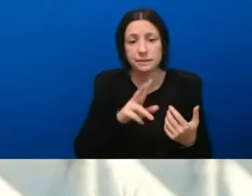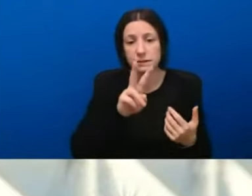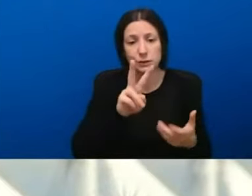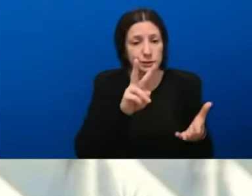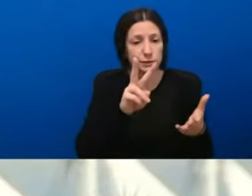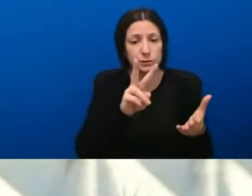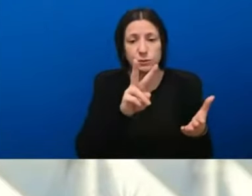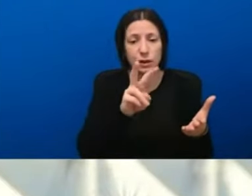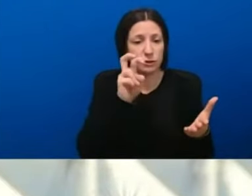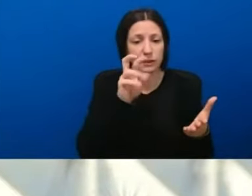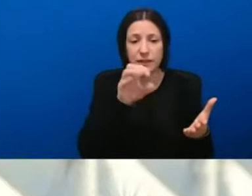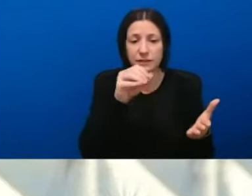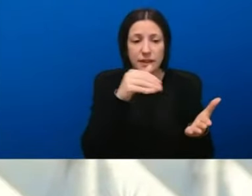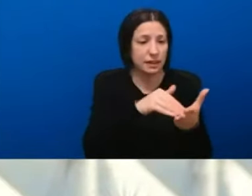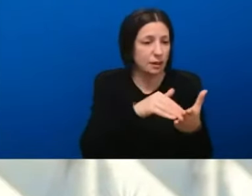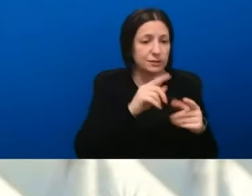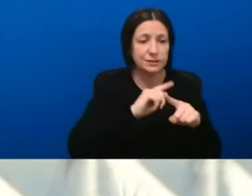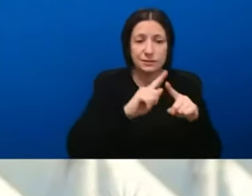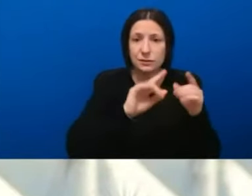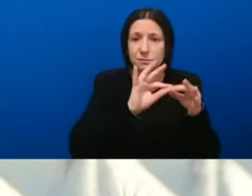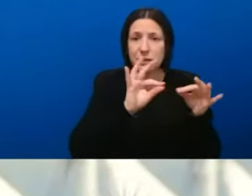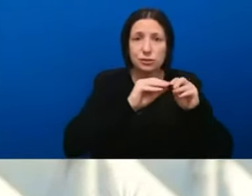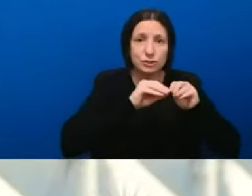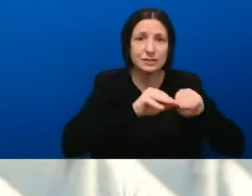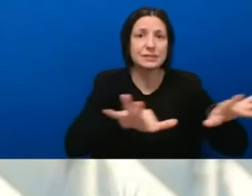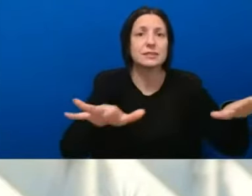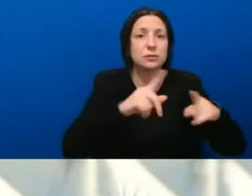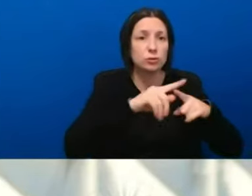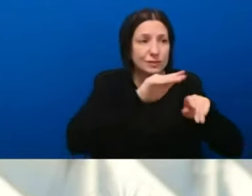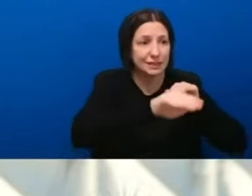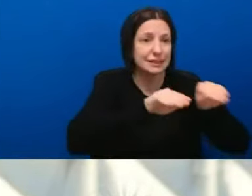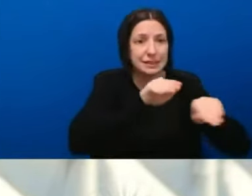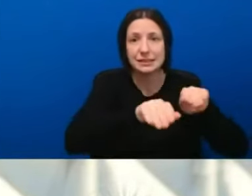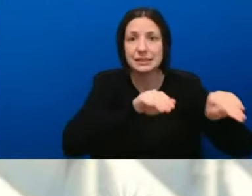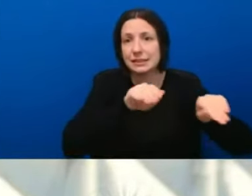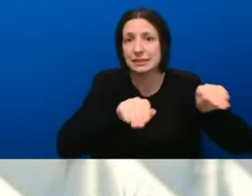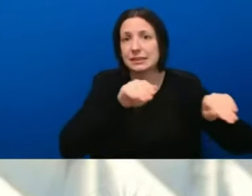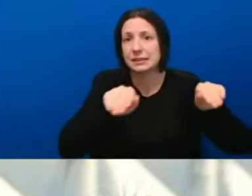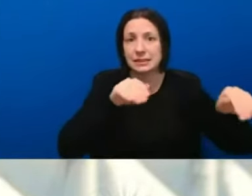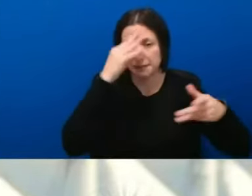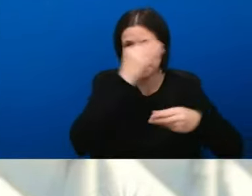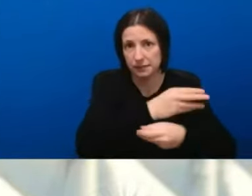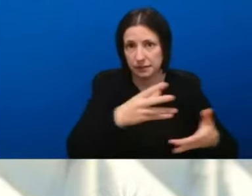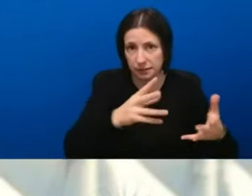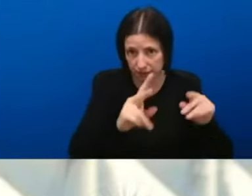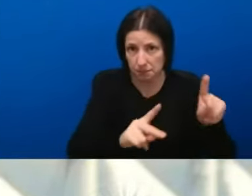of various types through various media advertisements, and in some cases in